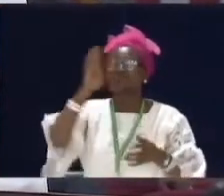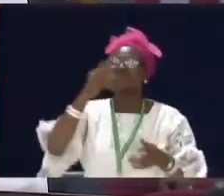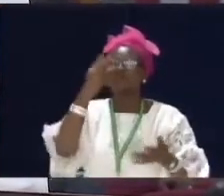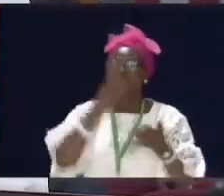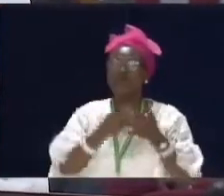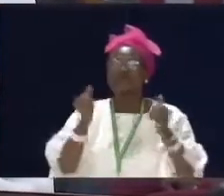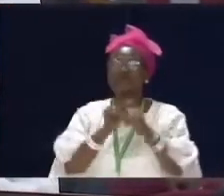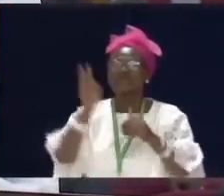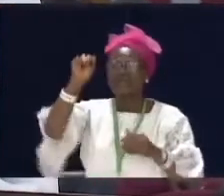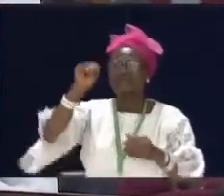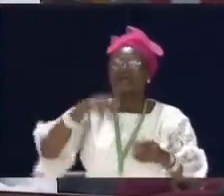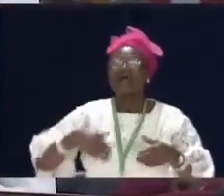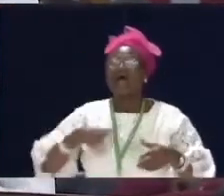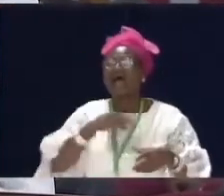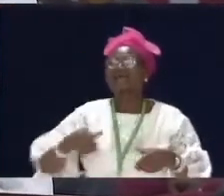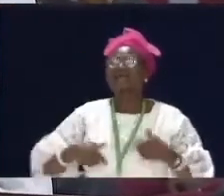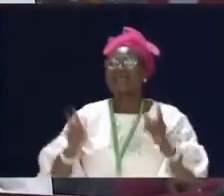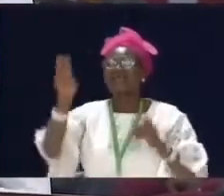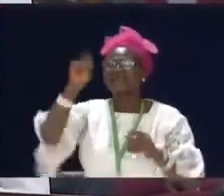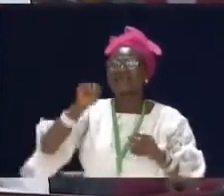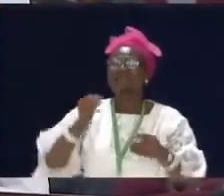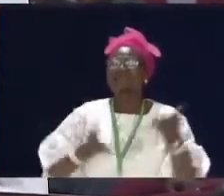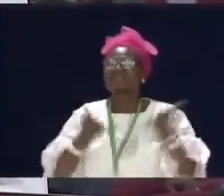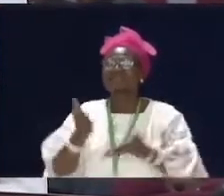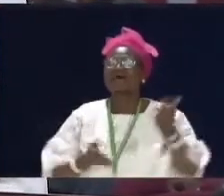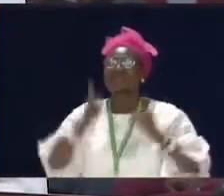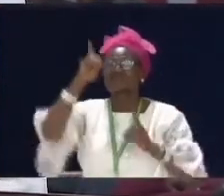And let them serve you like never before.